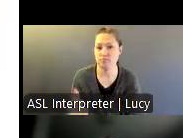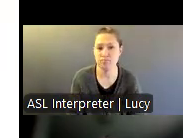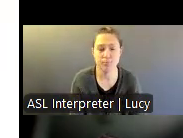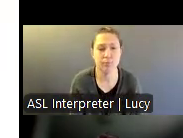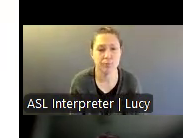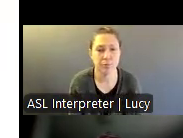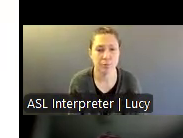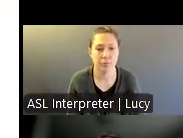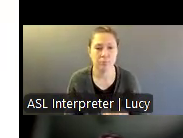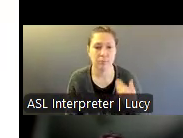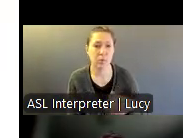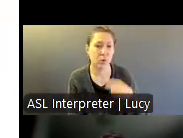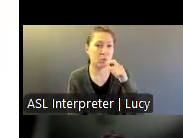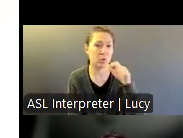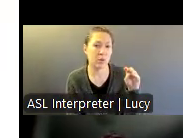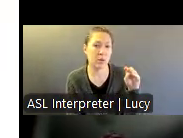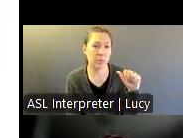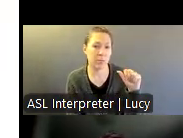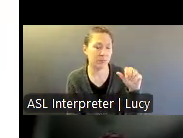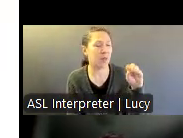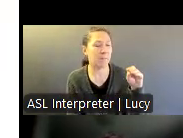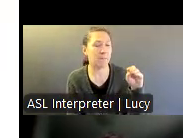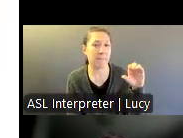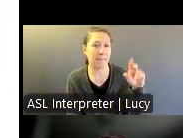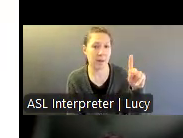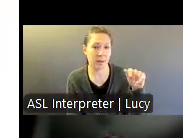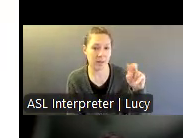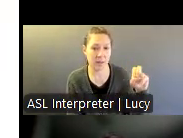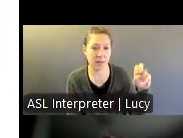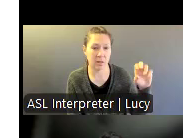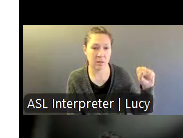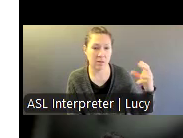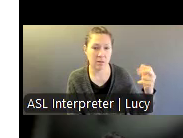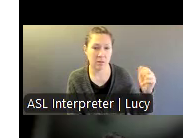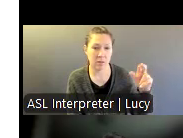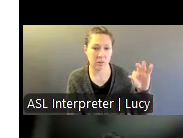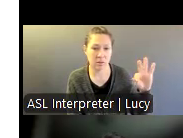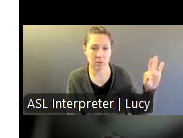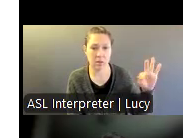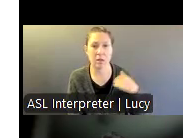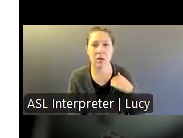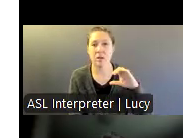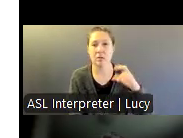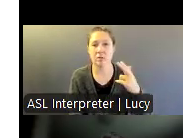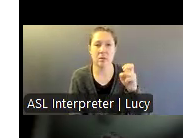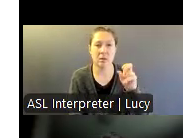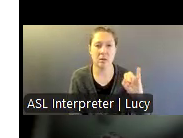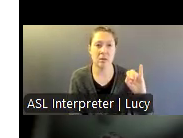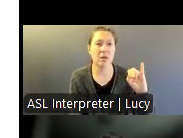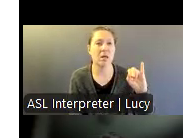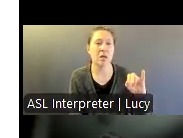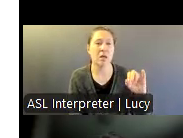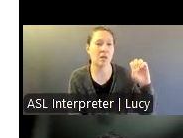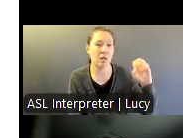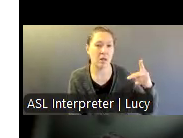I am McKean Scharf. I am a CHEI epidemiologist here at the Massachusetts Department of